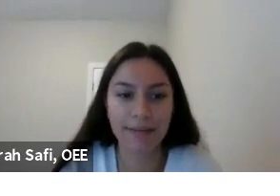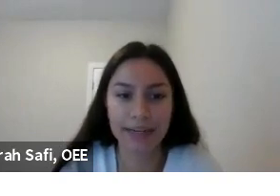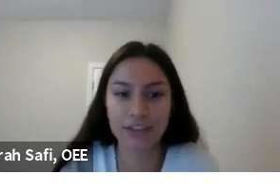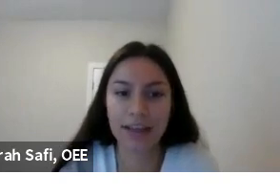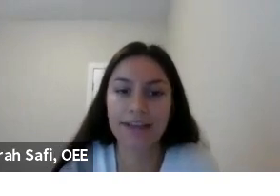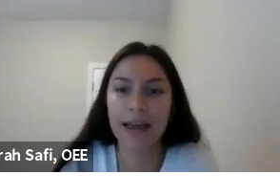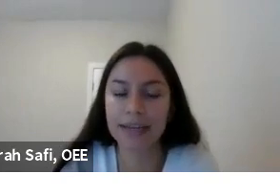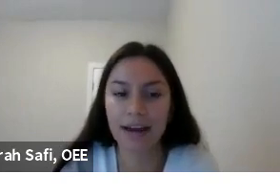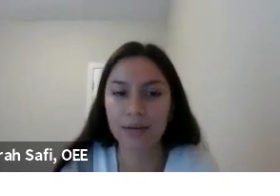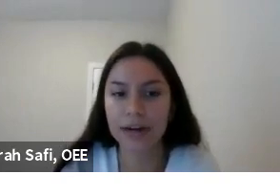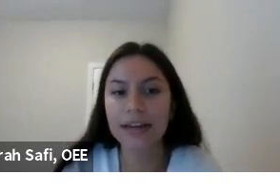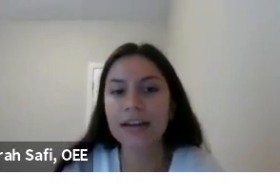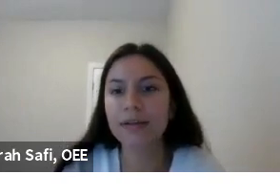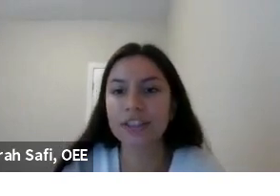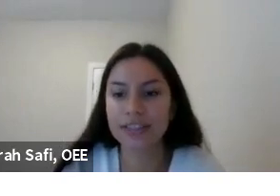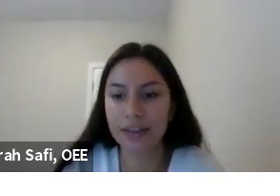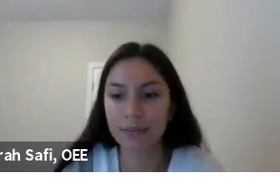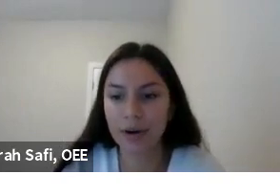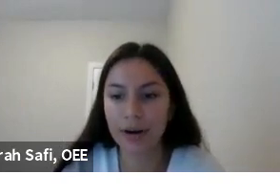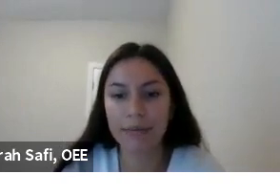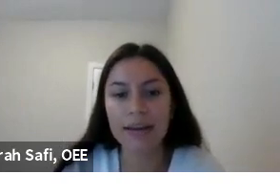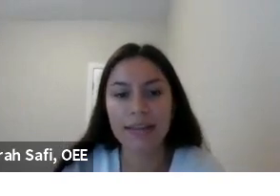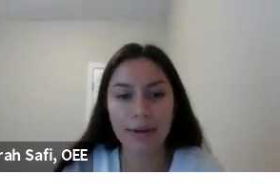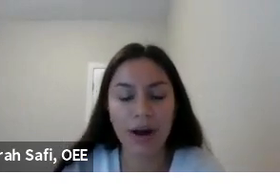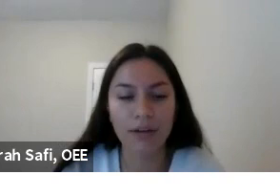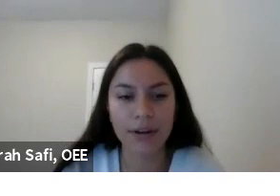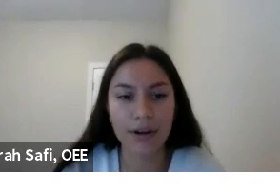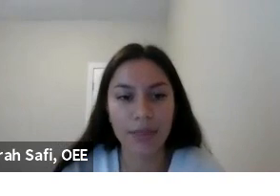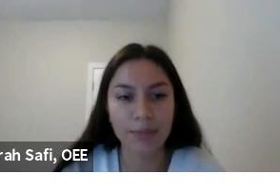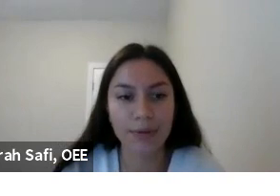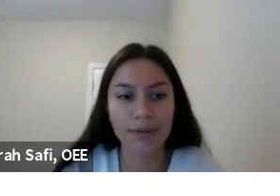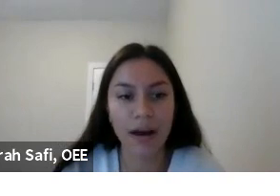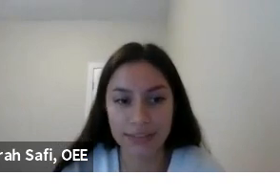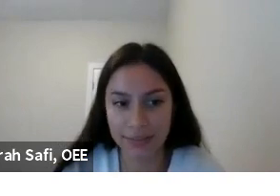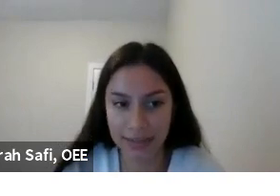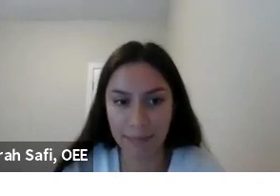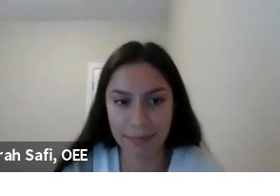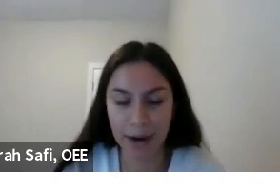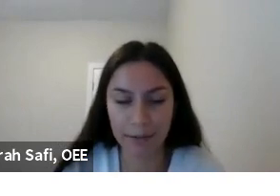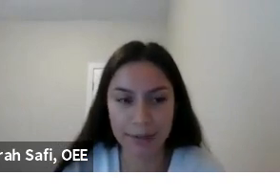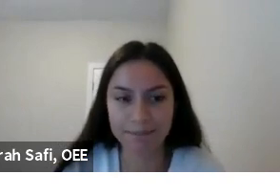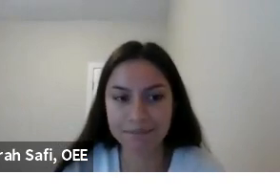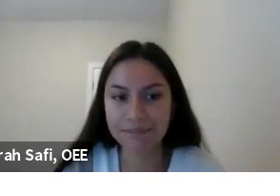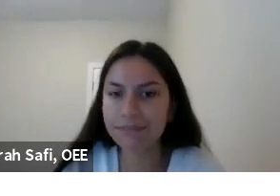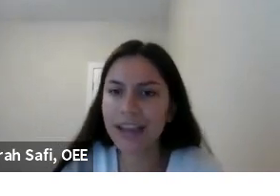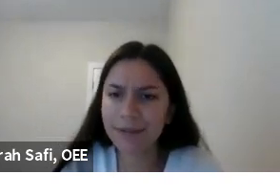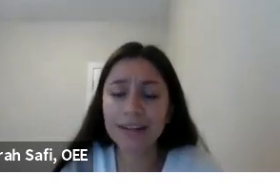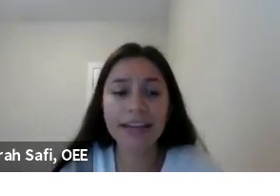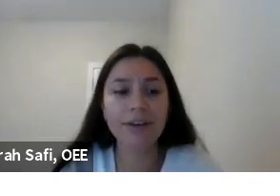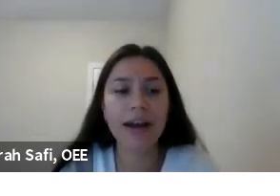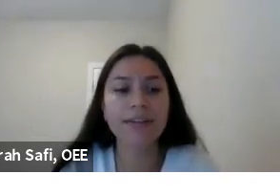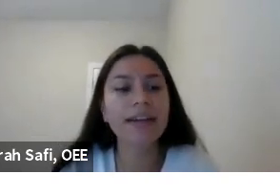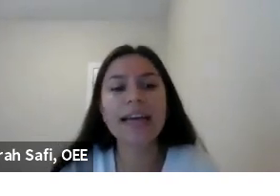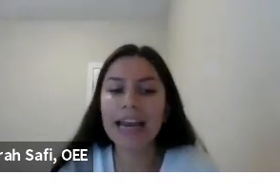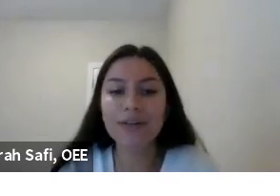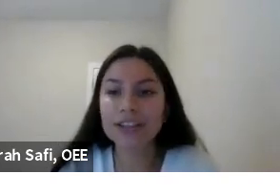visit myfinanciallifema.org, which is another program that we offer through the Office of Economic Empowerment. And